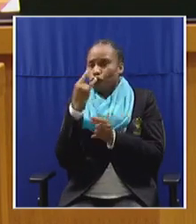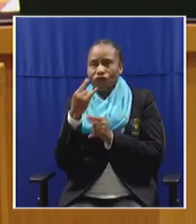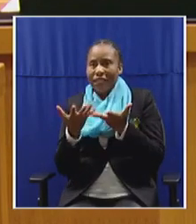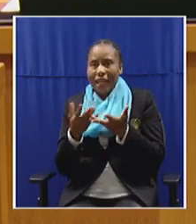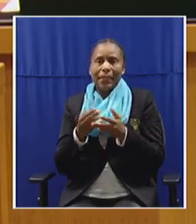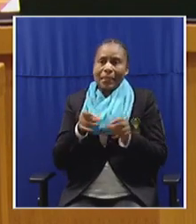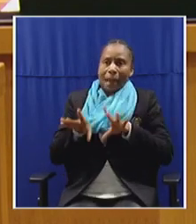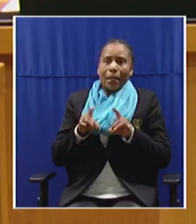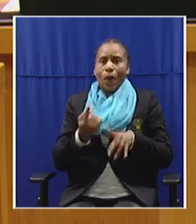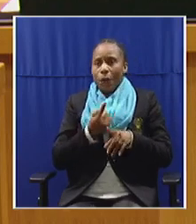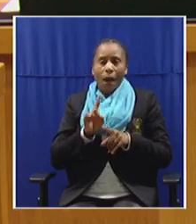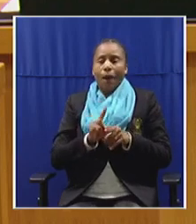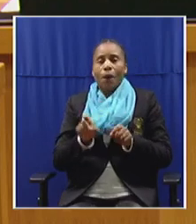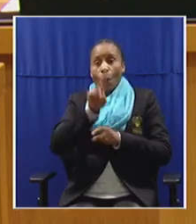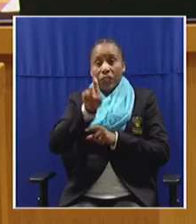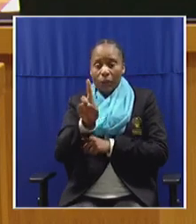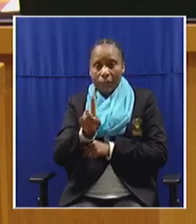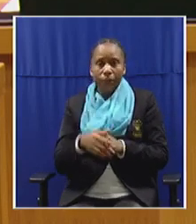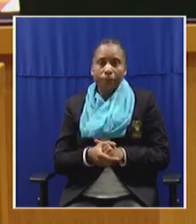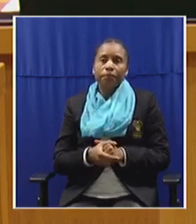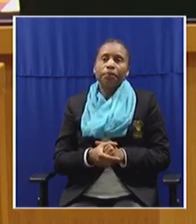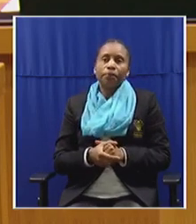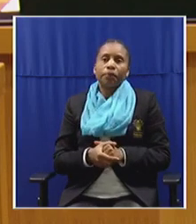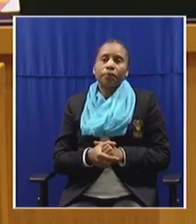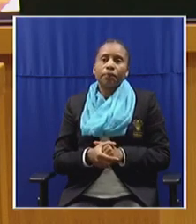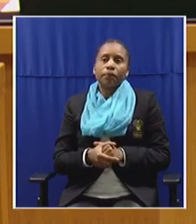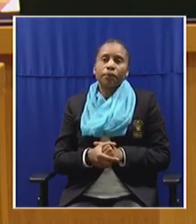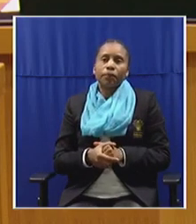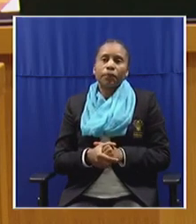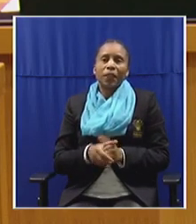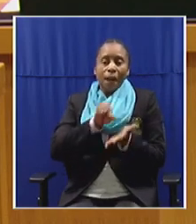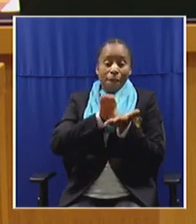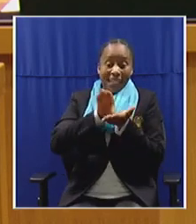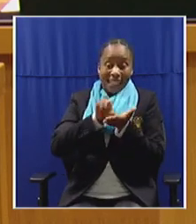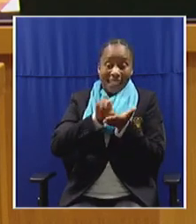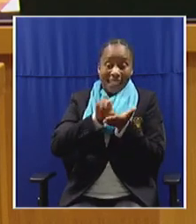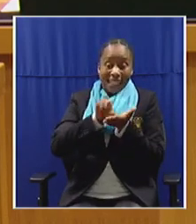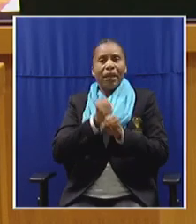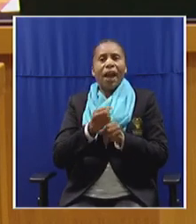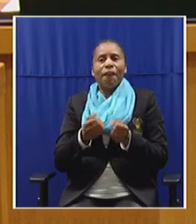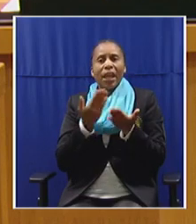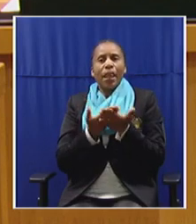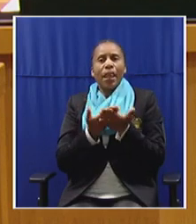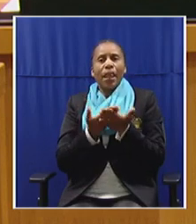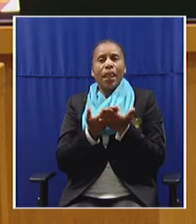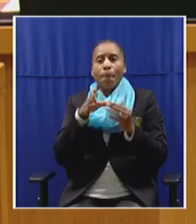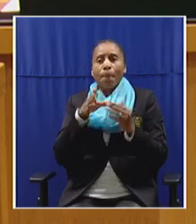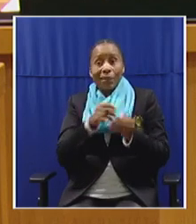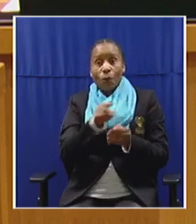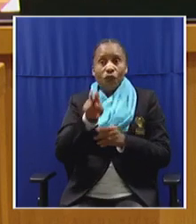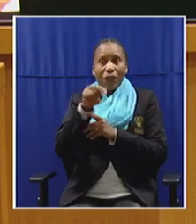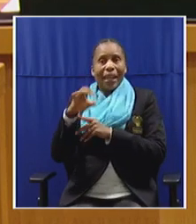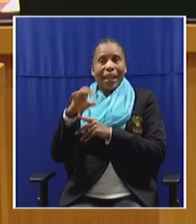would put to you, Deputy President, is how is this funding going to be made available to the members of the Northern Cape? And will